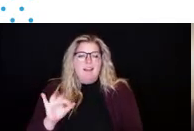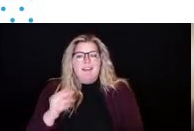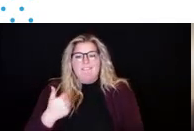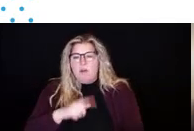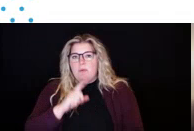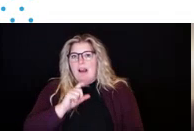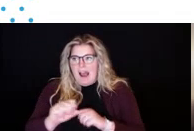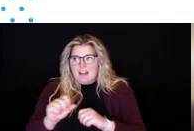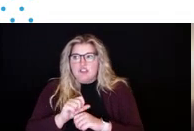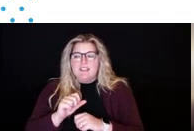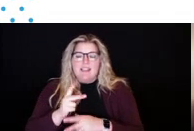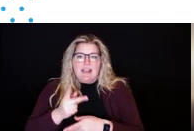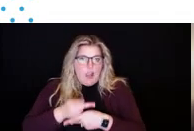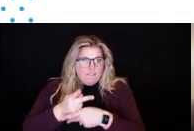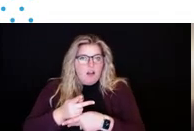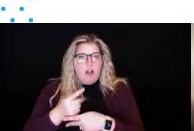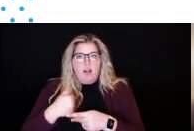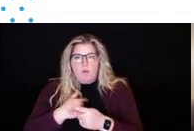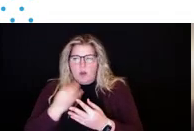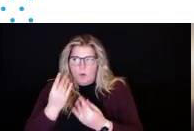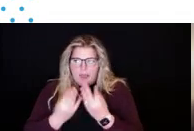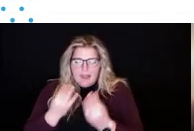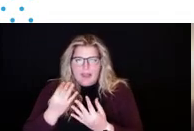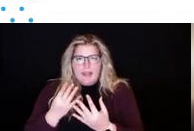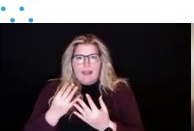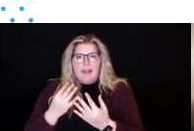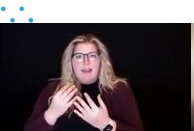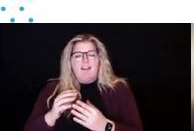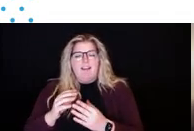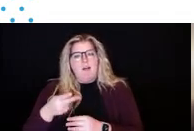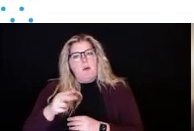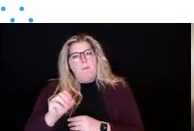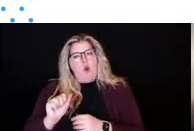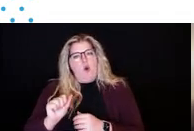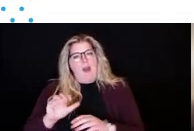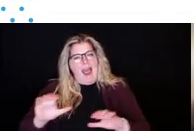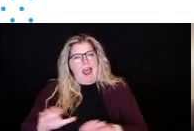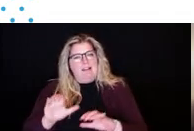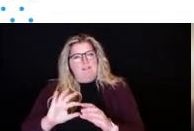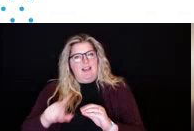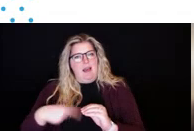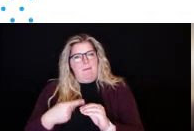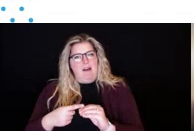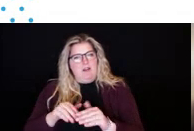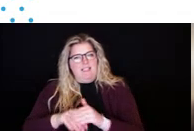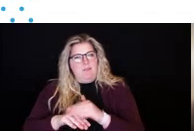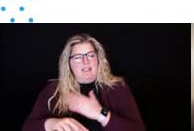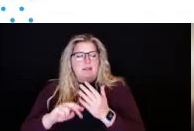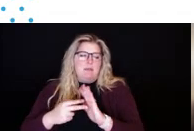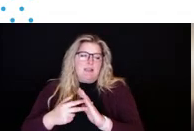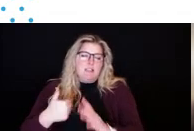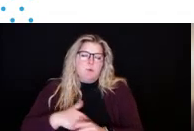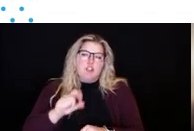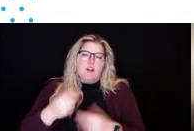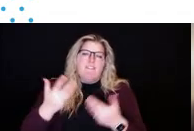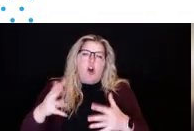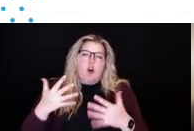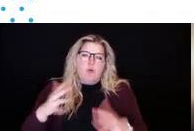taking care and thinking proactively about accessibility, we should have been considering contrast